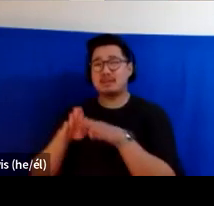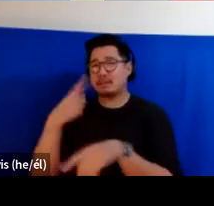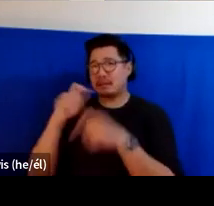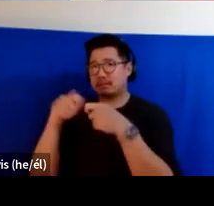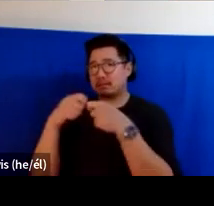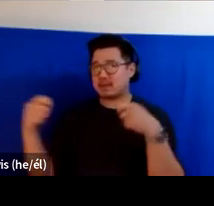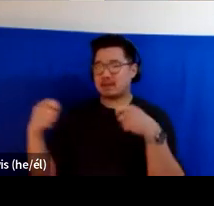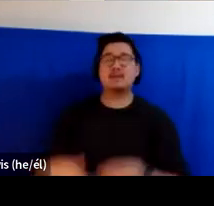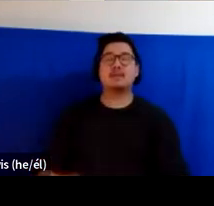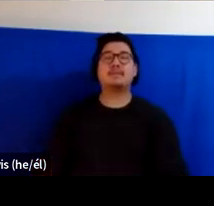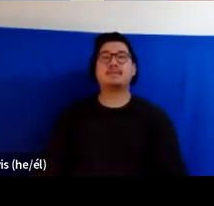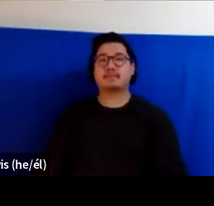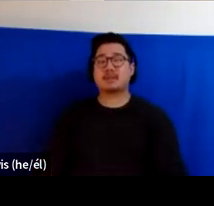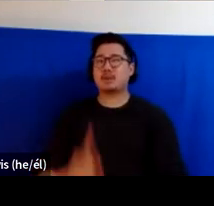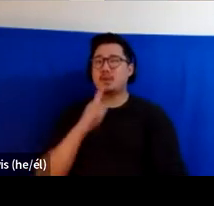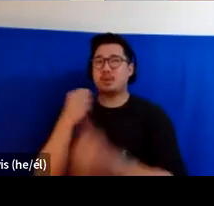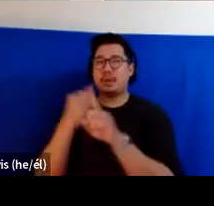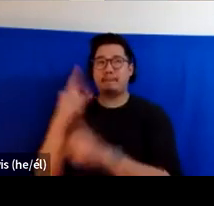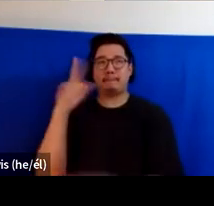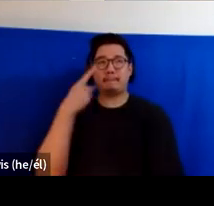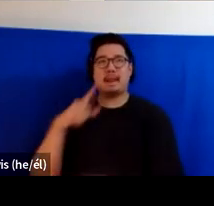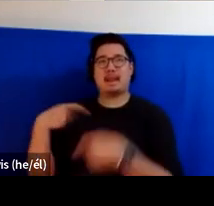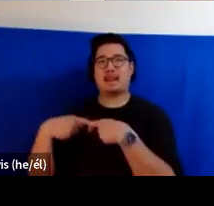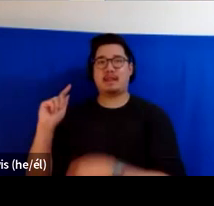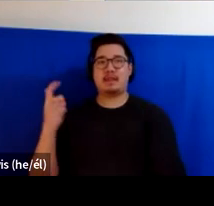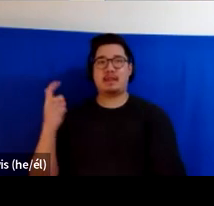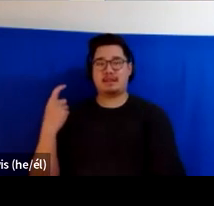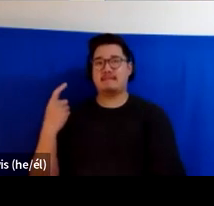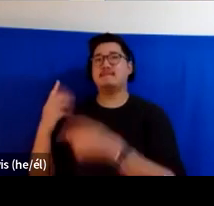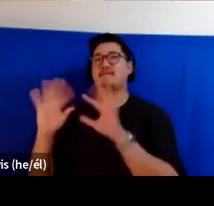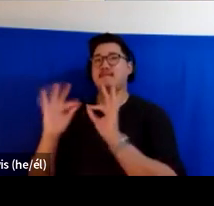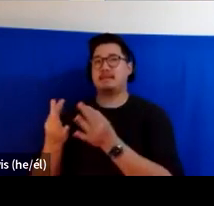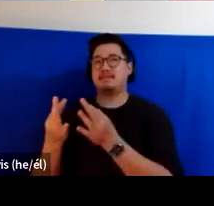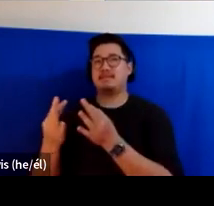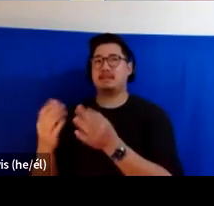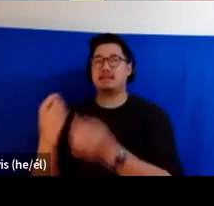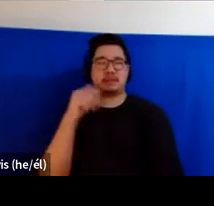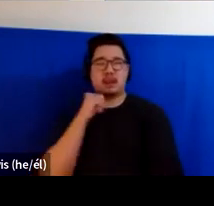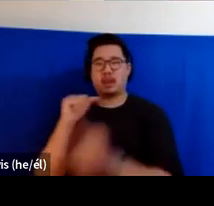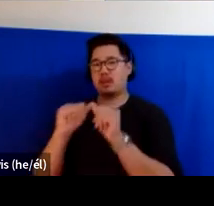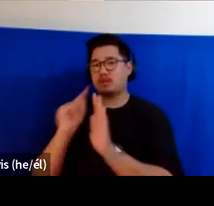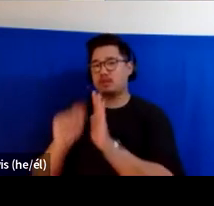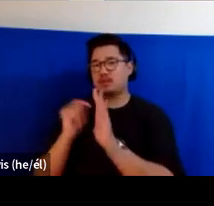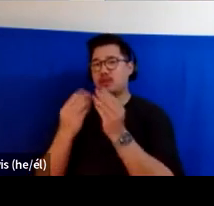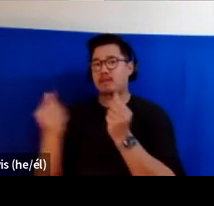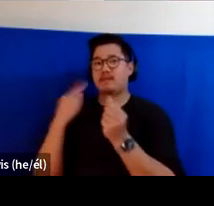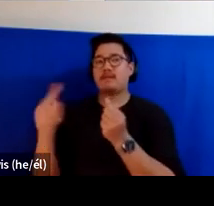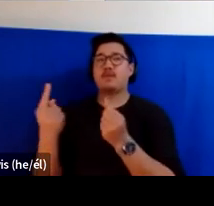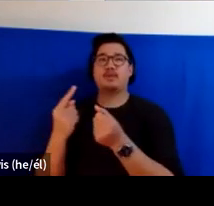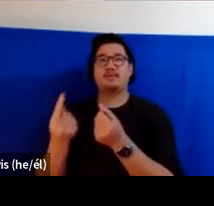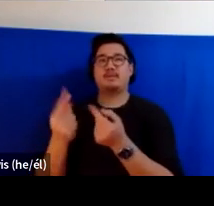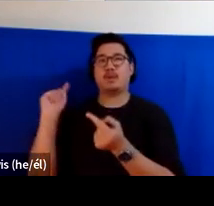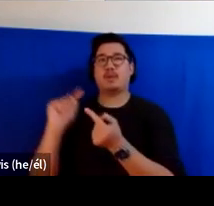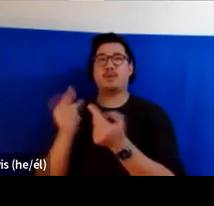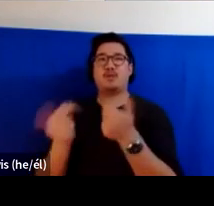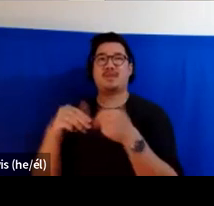this proportionately impacts black and latino families and is no is not a long-term solution to enrollment decline across the city